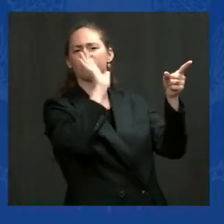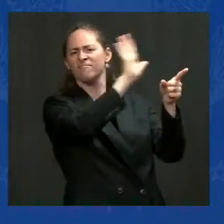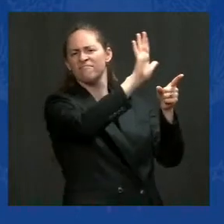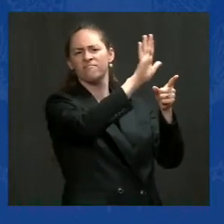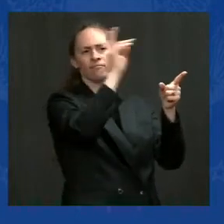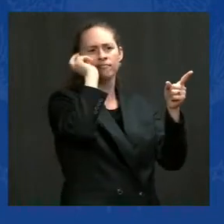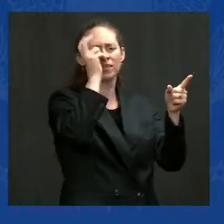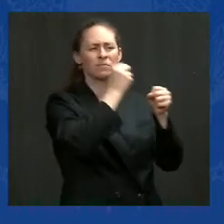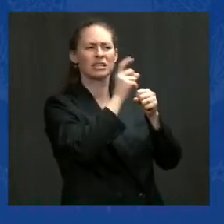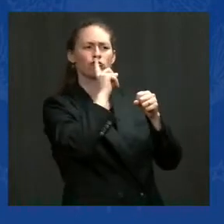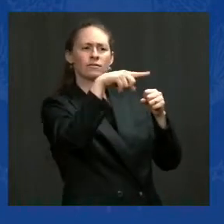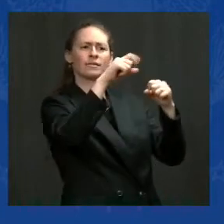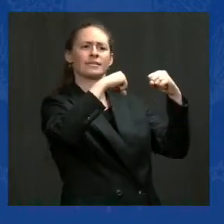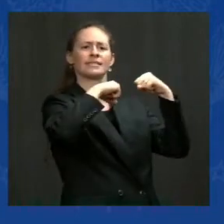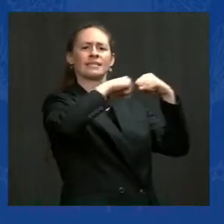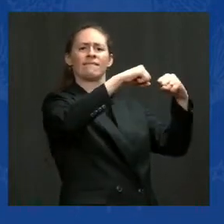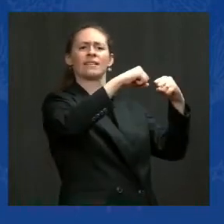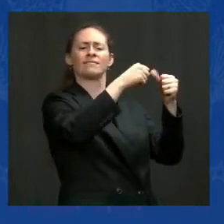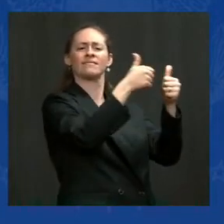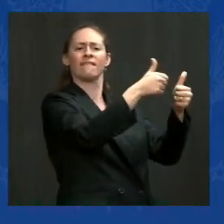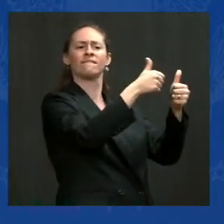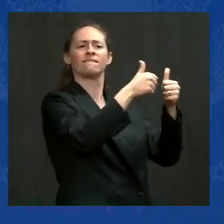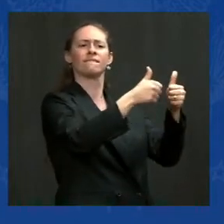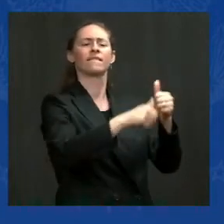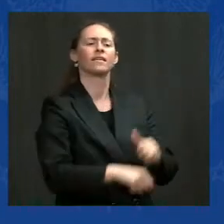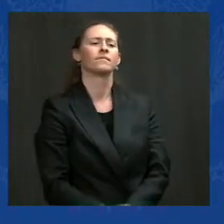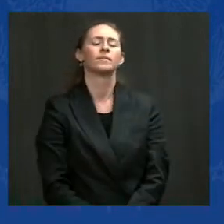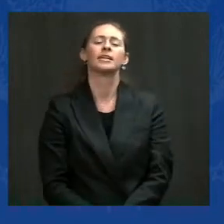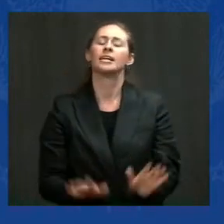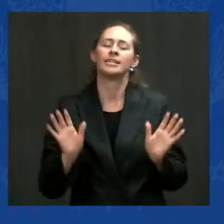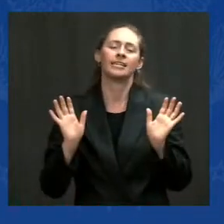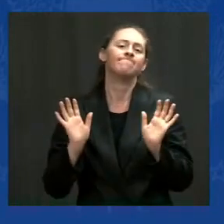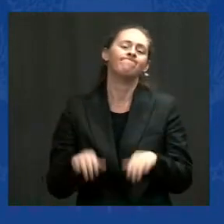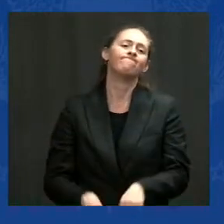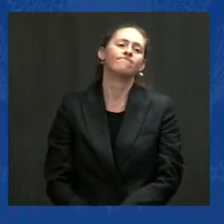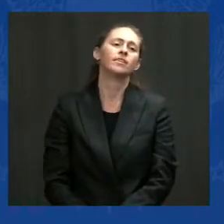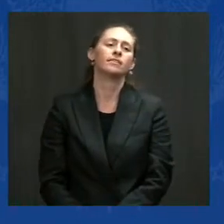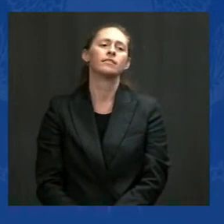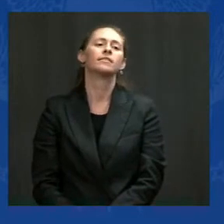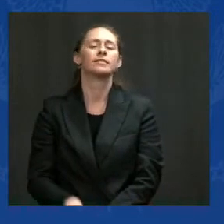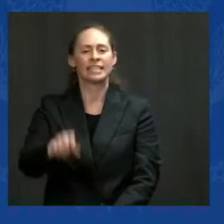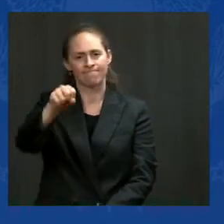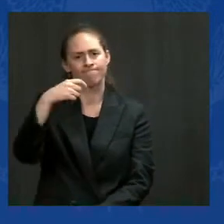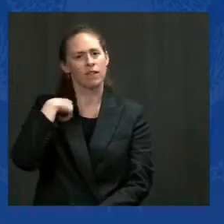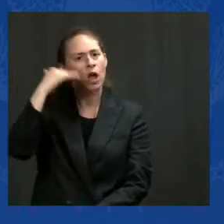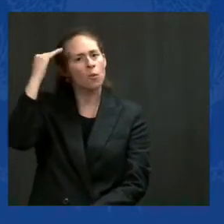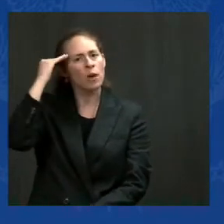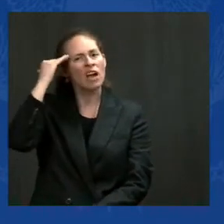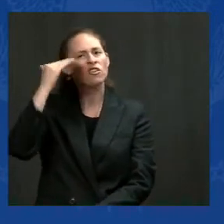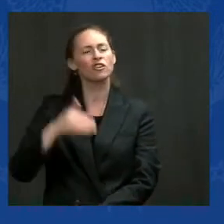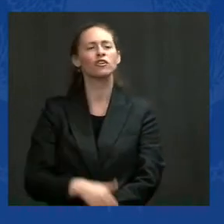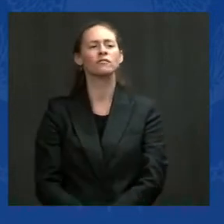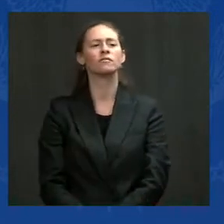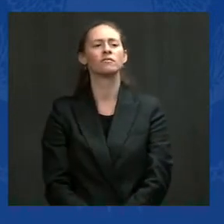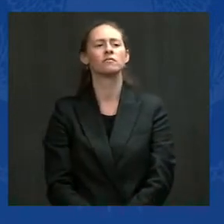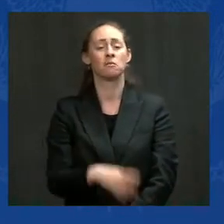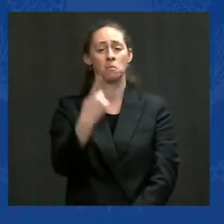defending that. Anyway, so yes, I'm aware. I'm going to take one more